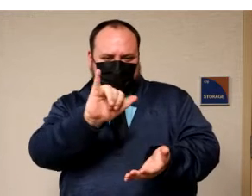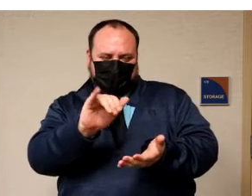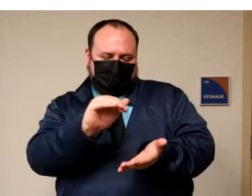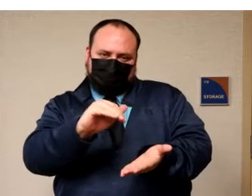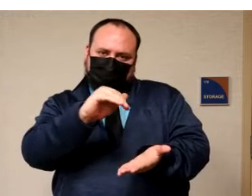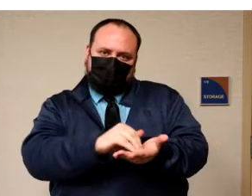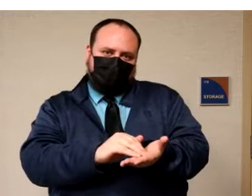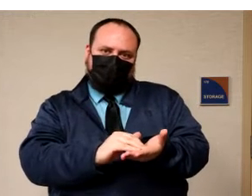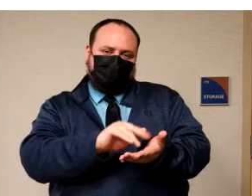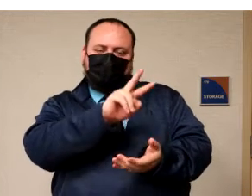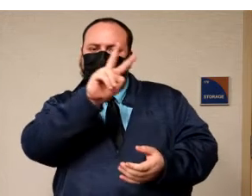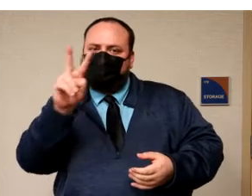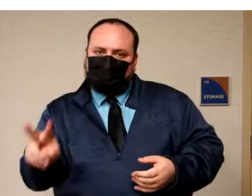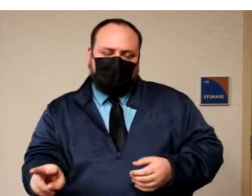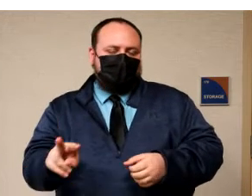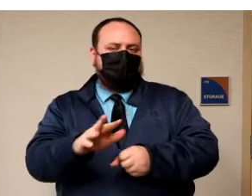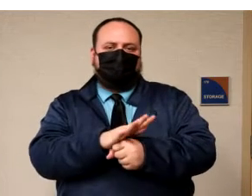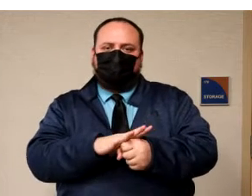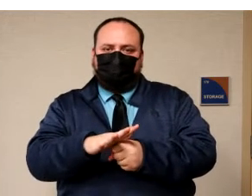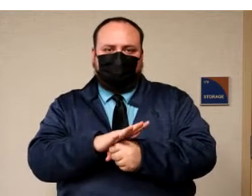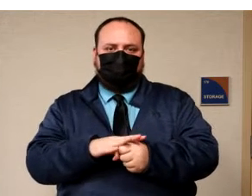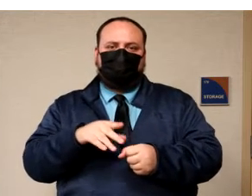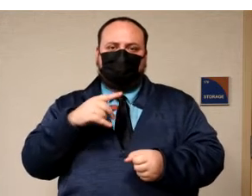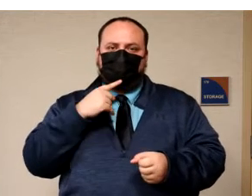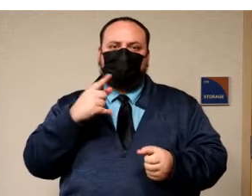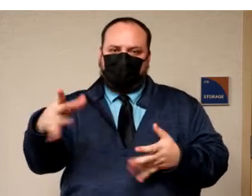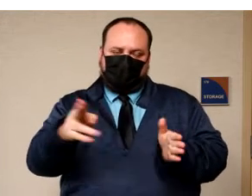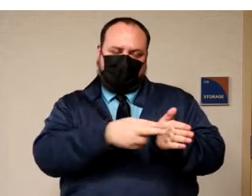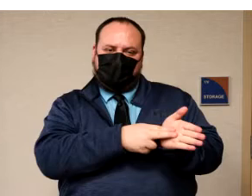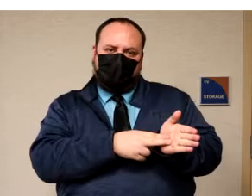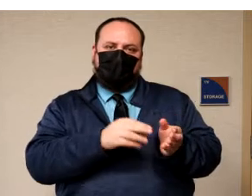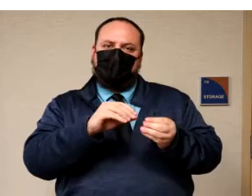district, labeled District 5.